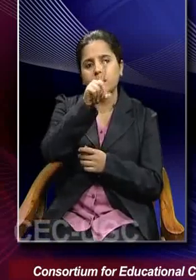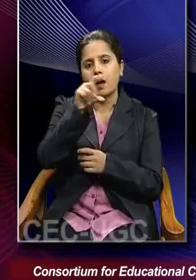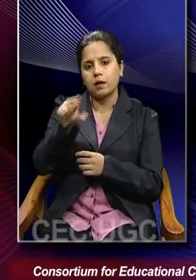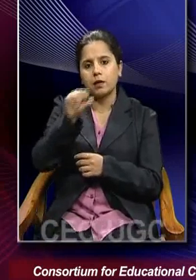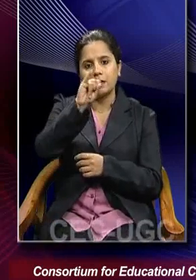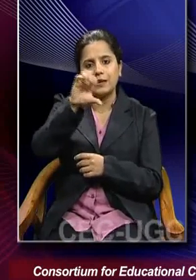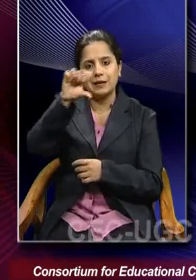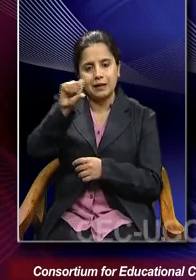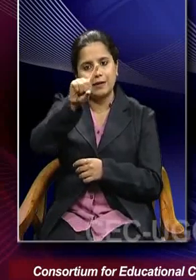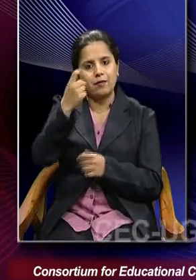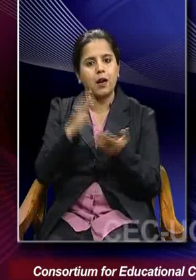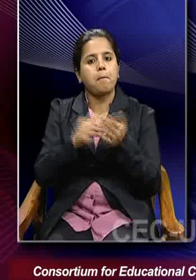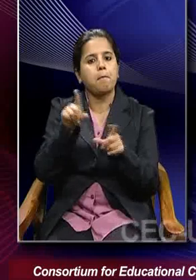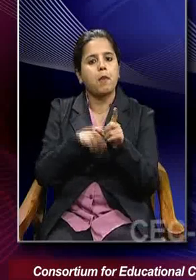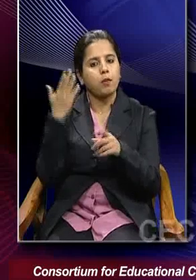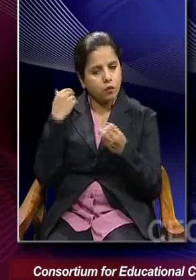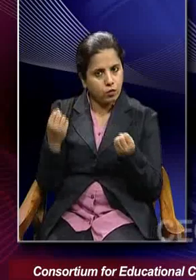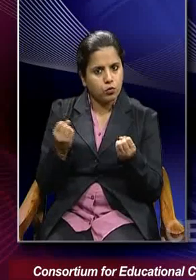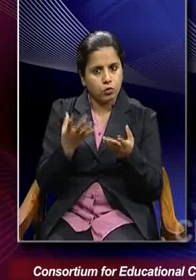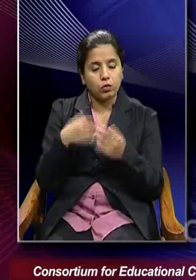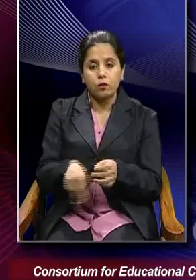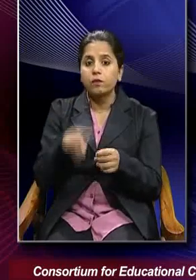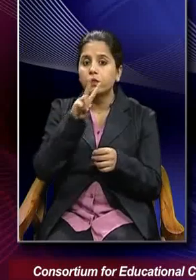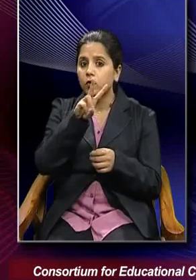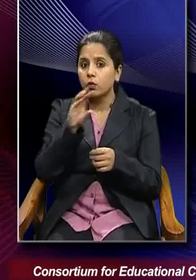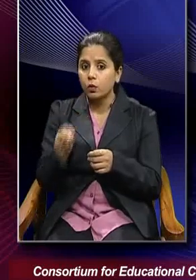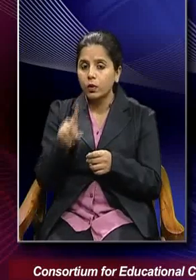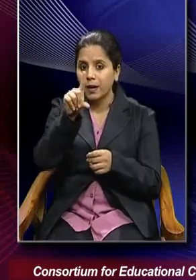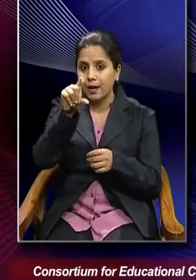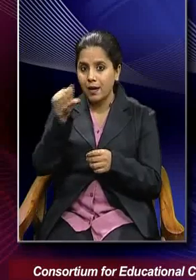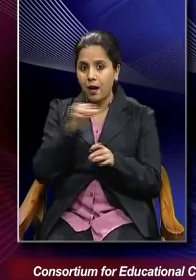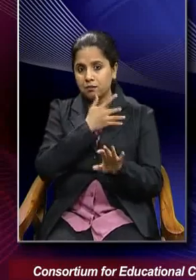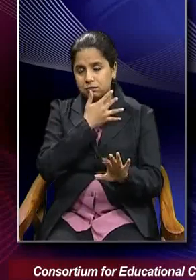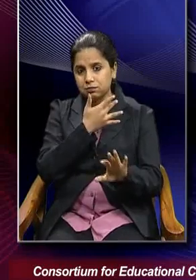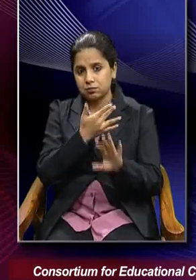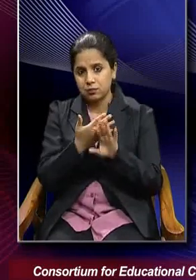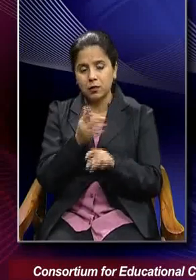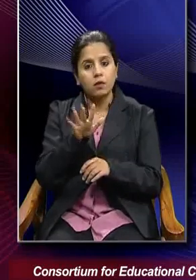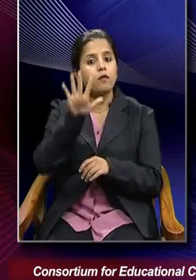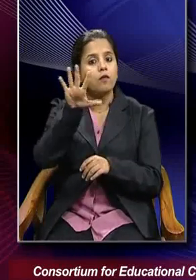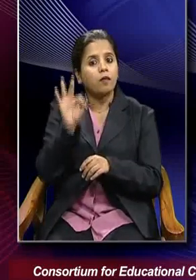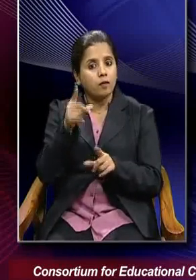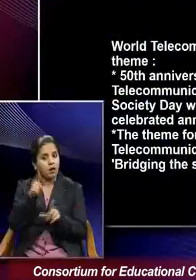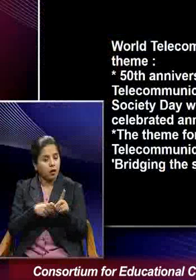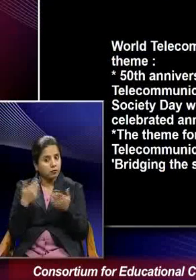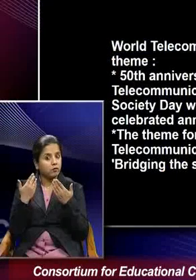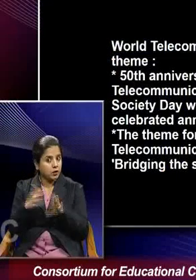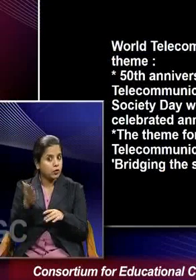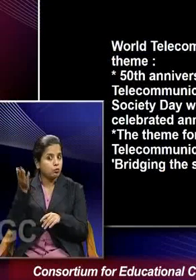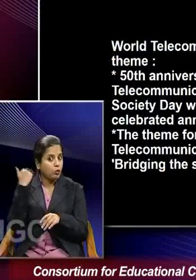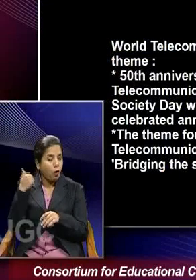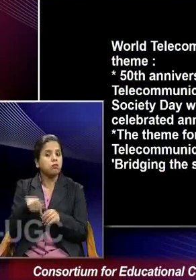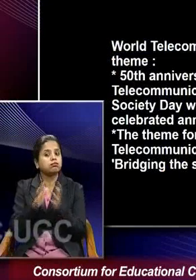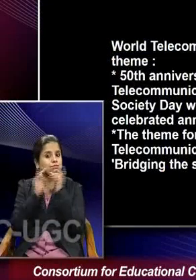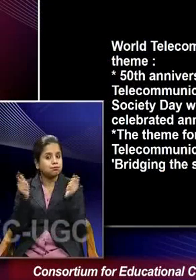1969 on 17th May. So, the year 2019 marked the 50th anniversary.